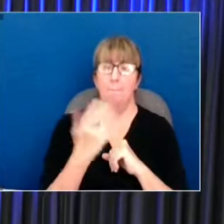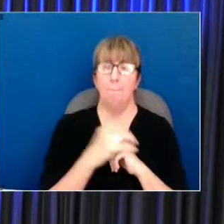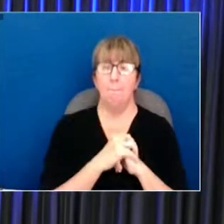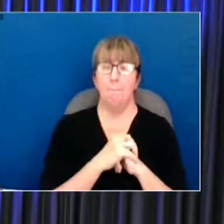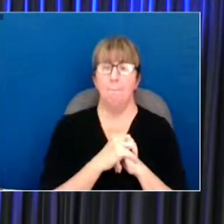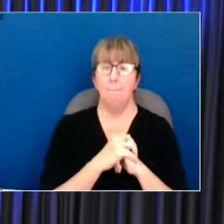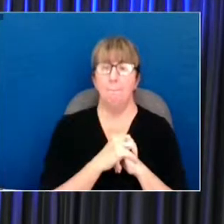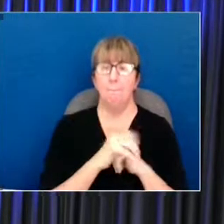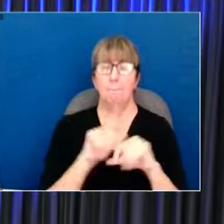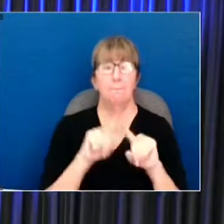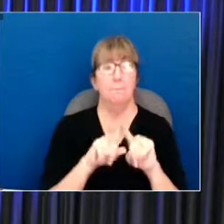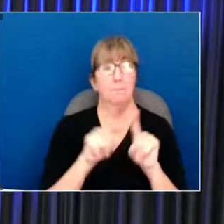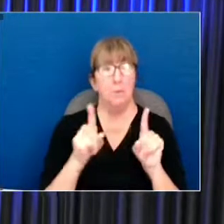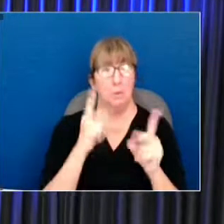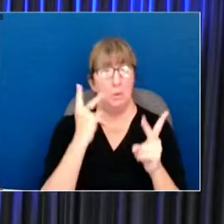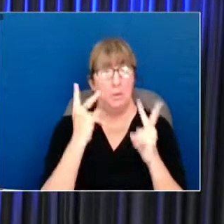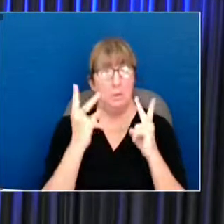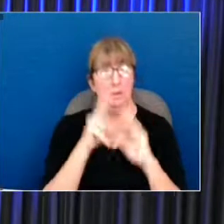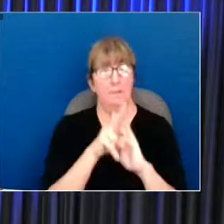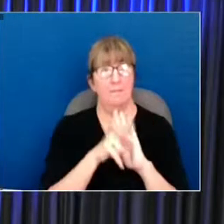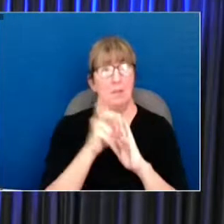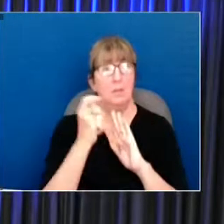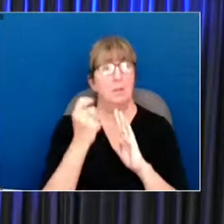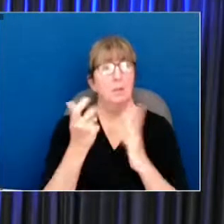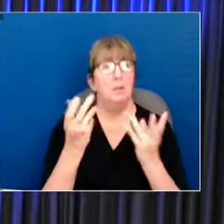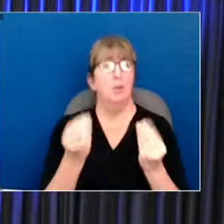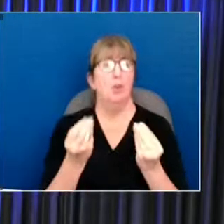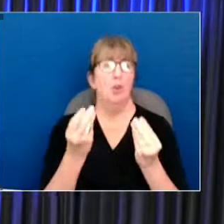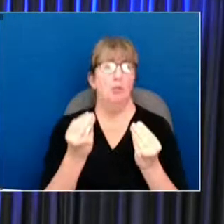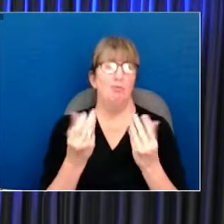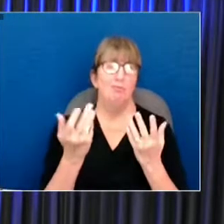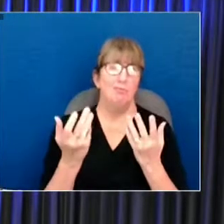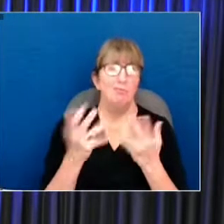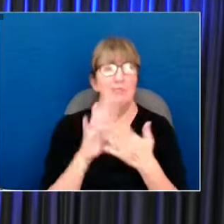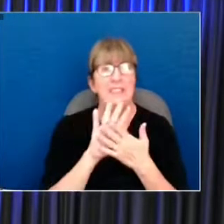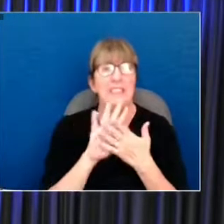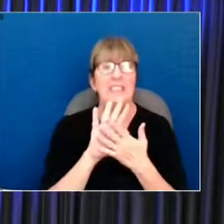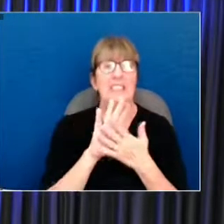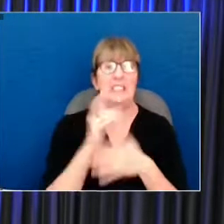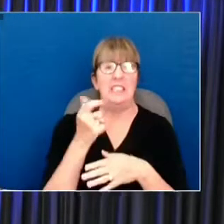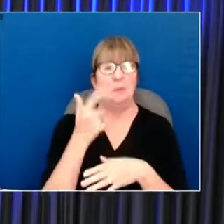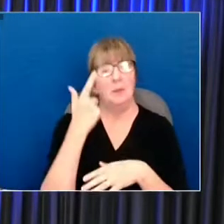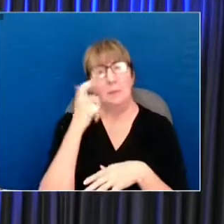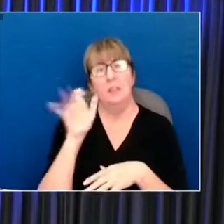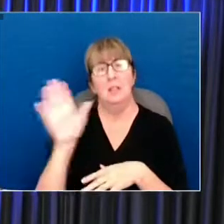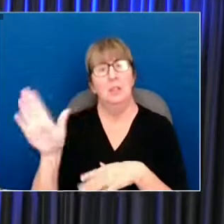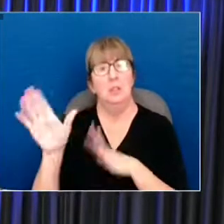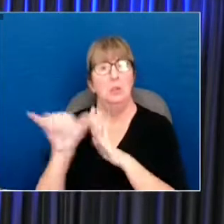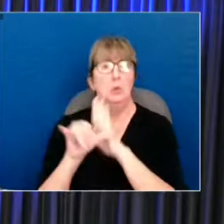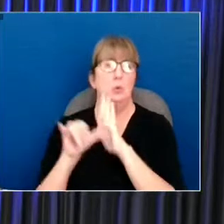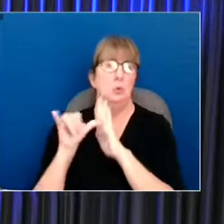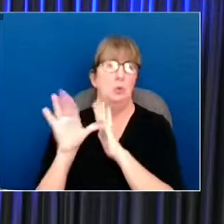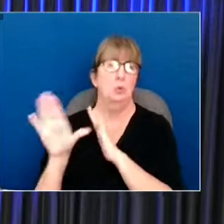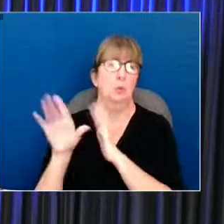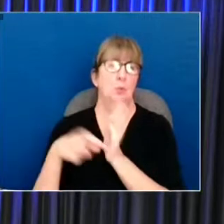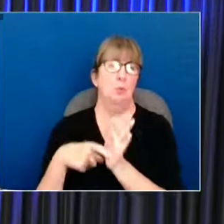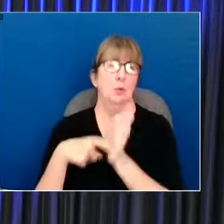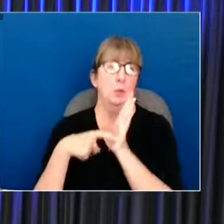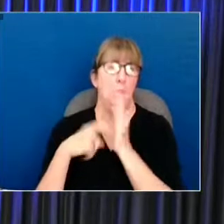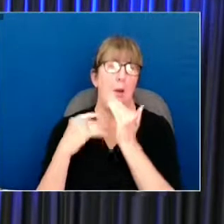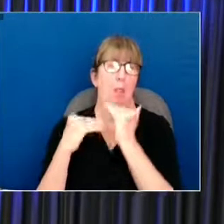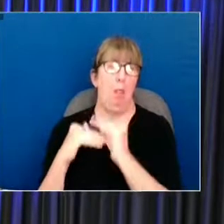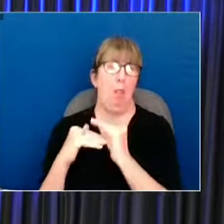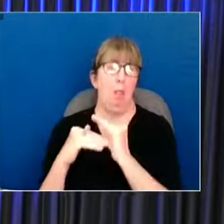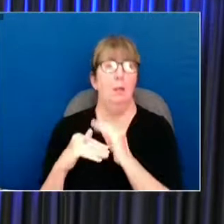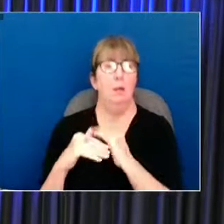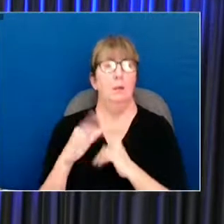But you'll notice that the video looks a little softer, and again, that's just YouTube settings that require us to use a lower bit rate than